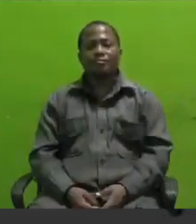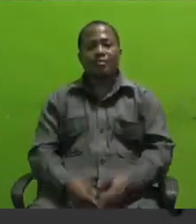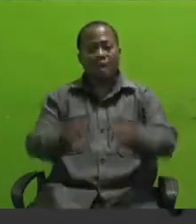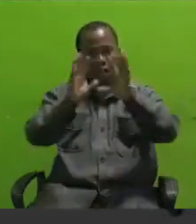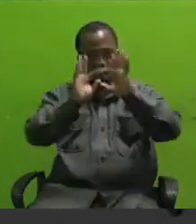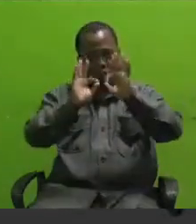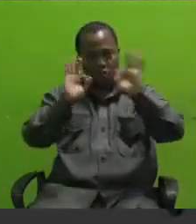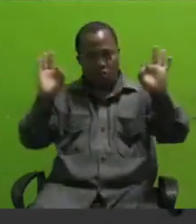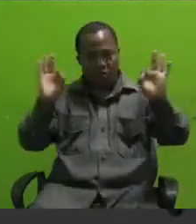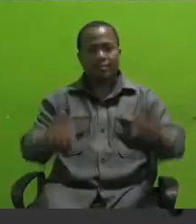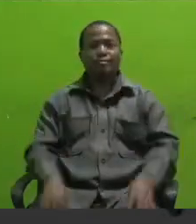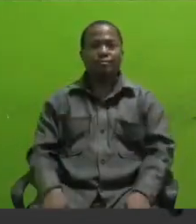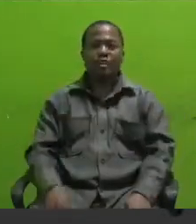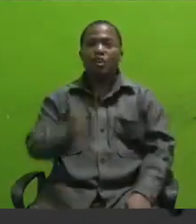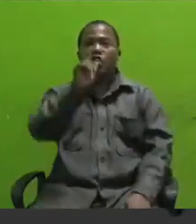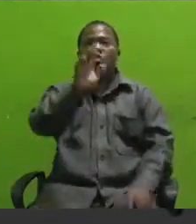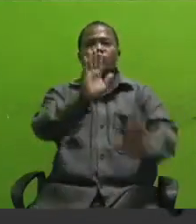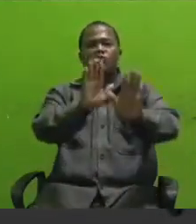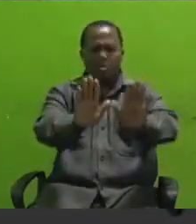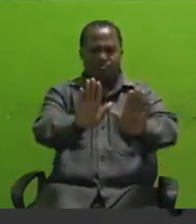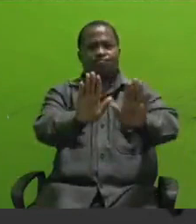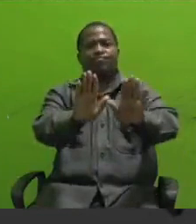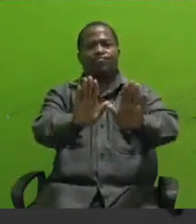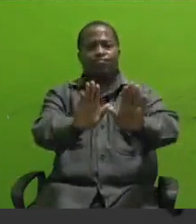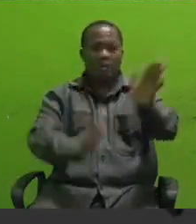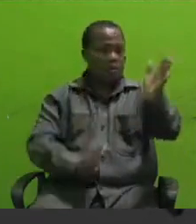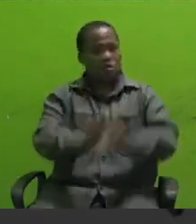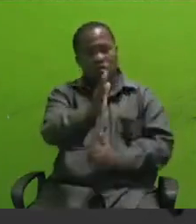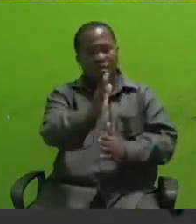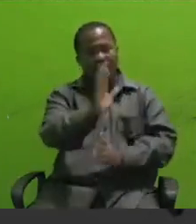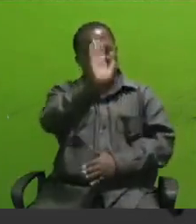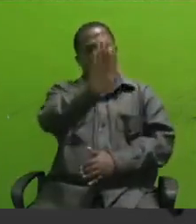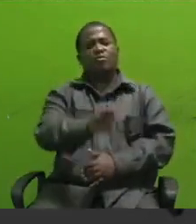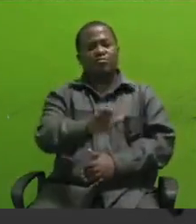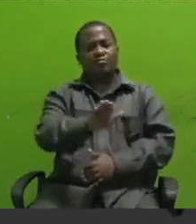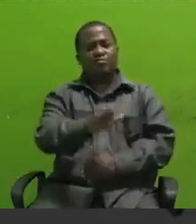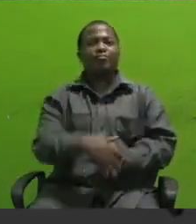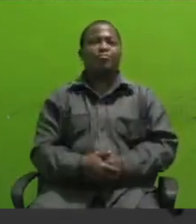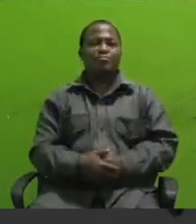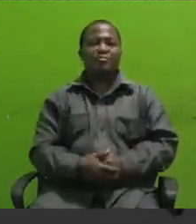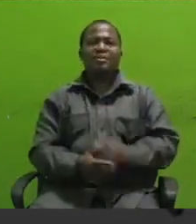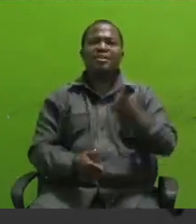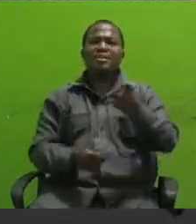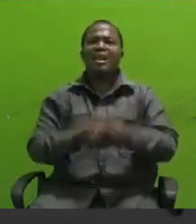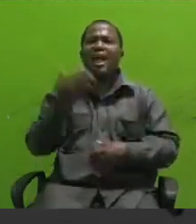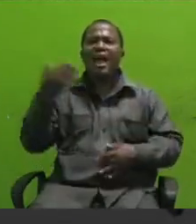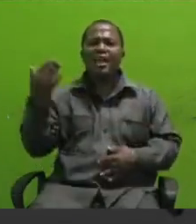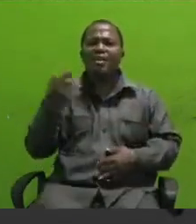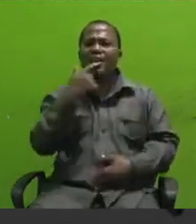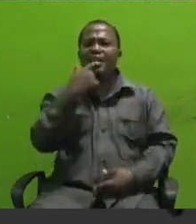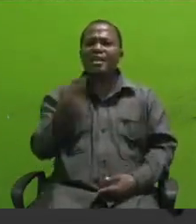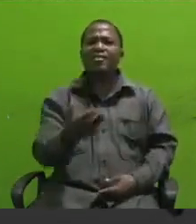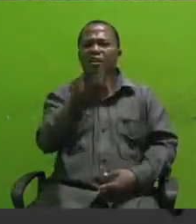Good. You stop crossing the road. Is there anyone who tells you to do